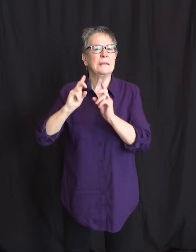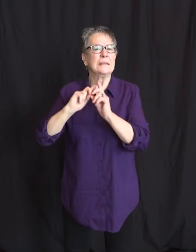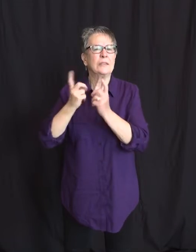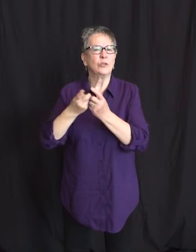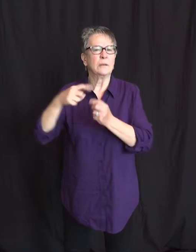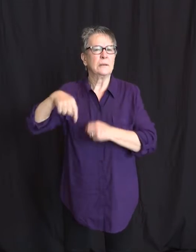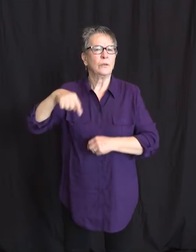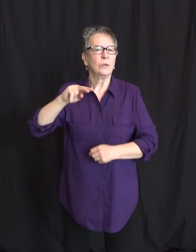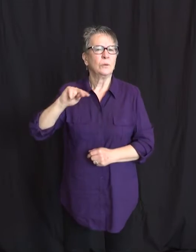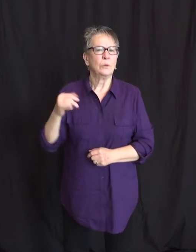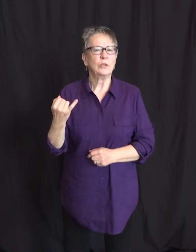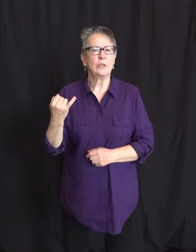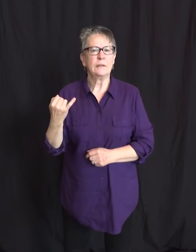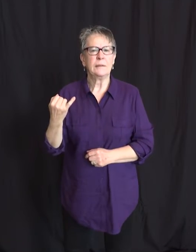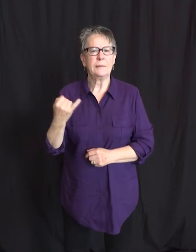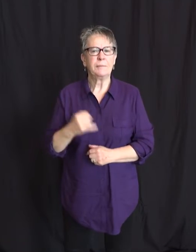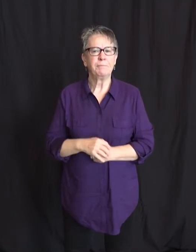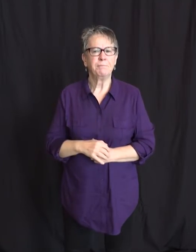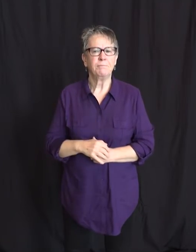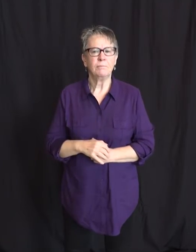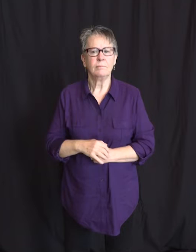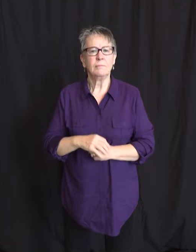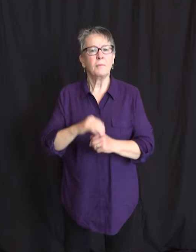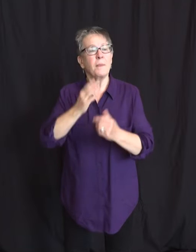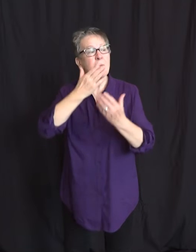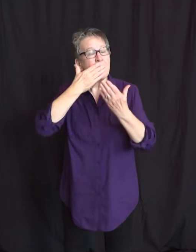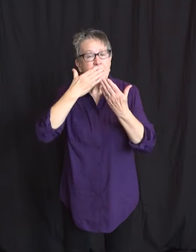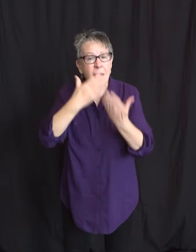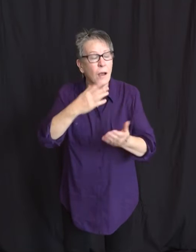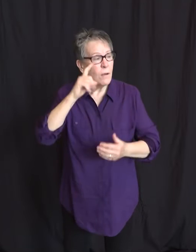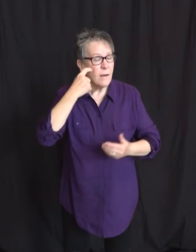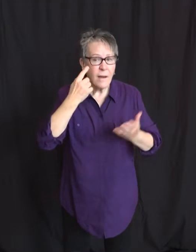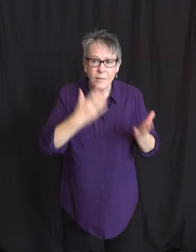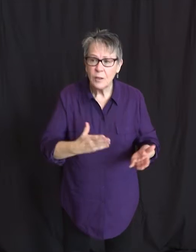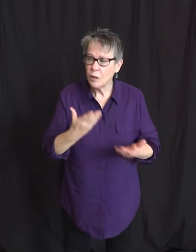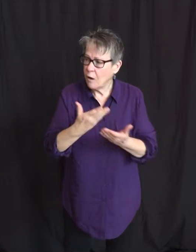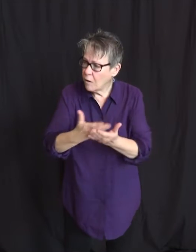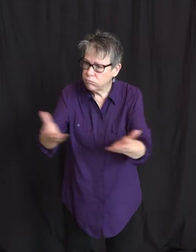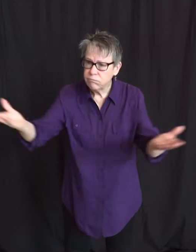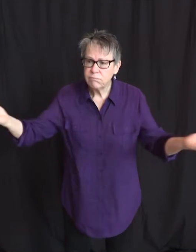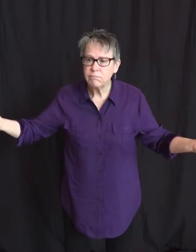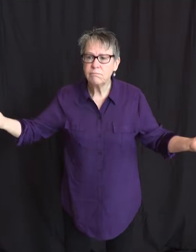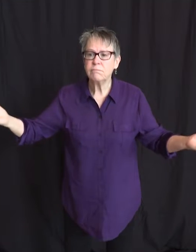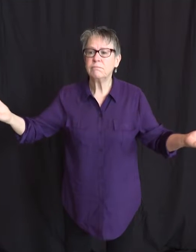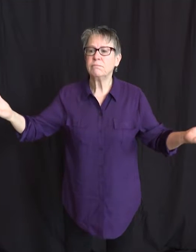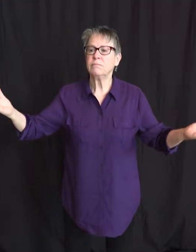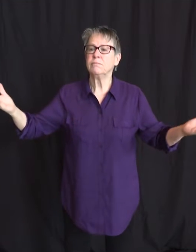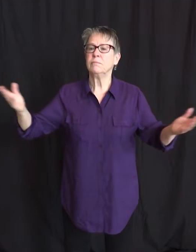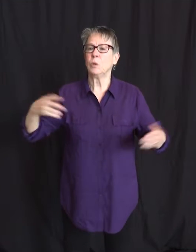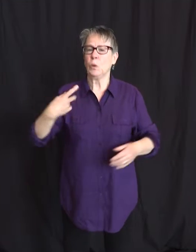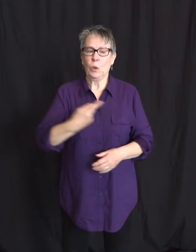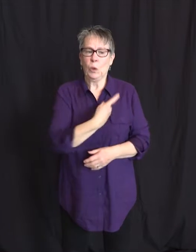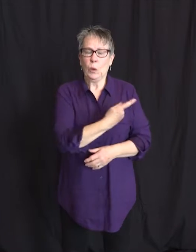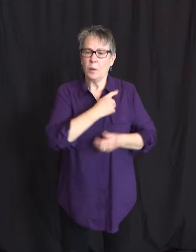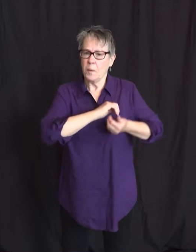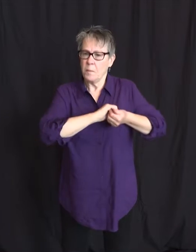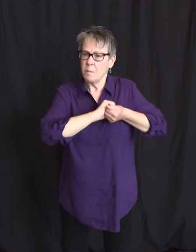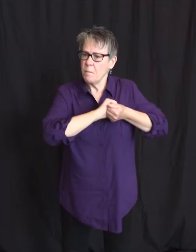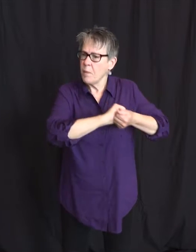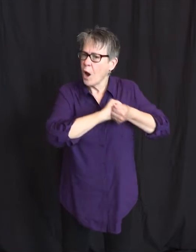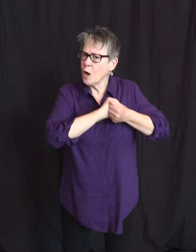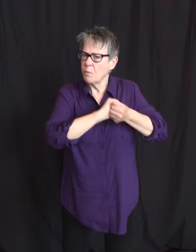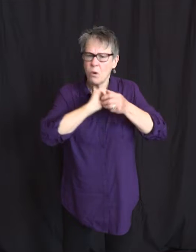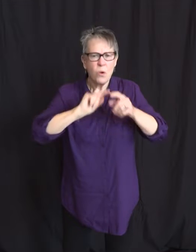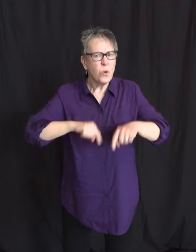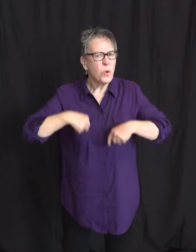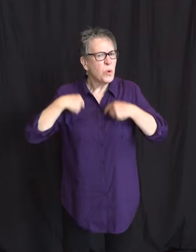Thank you, Governor. Thank you, everybody. And thank you above all for the partnership that we have been able to build, especially over these last